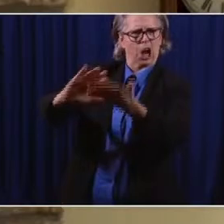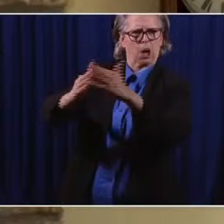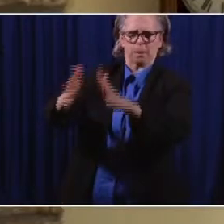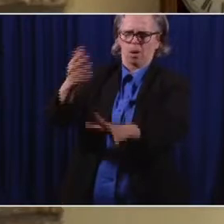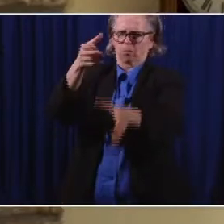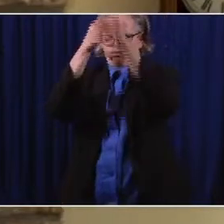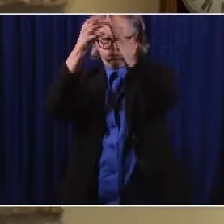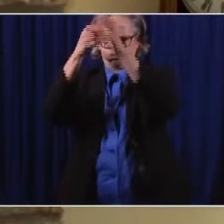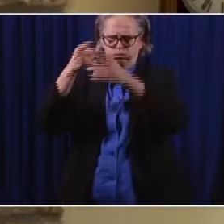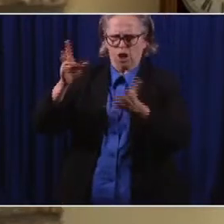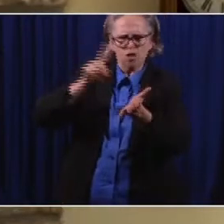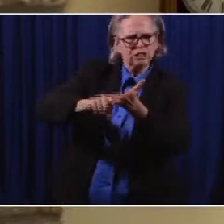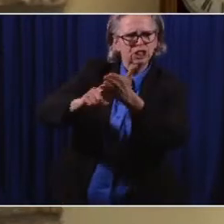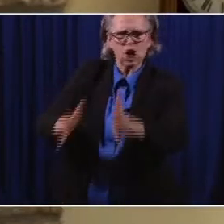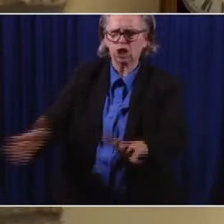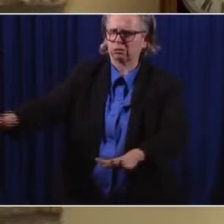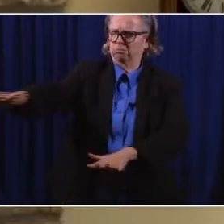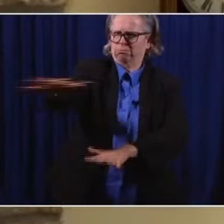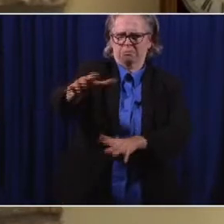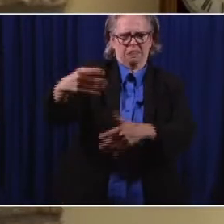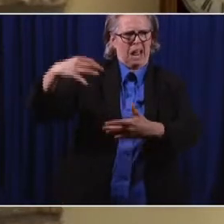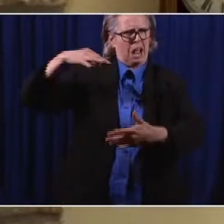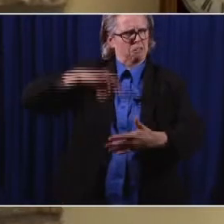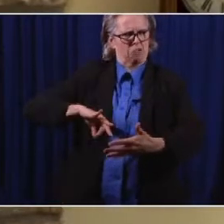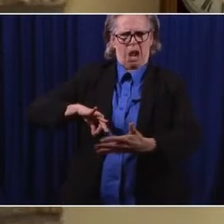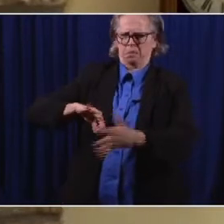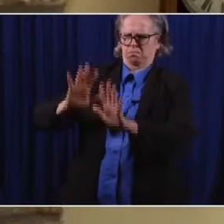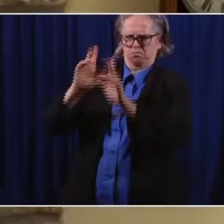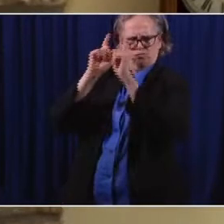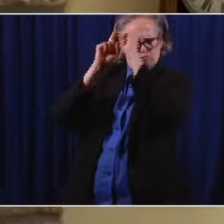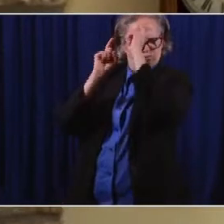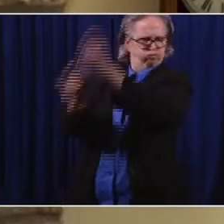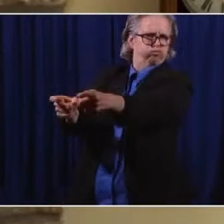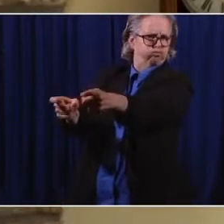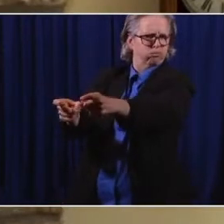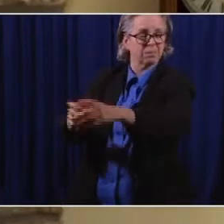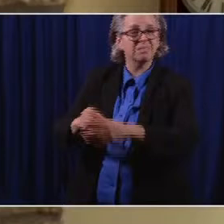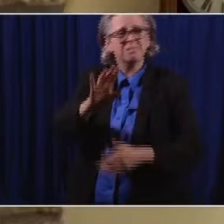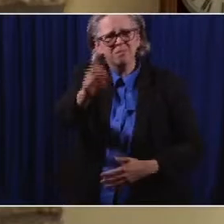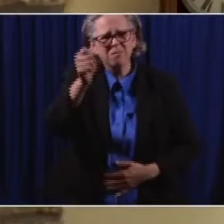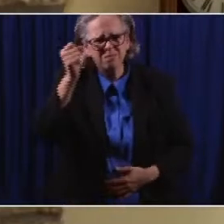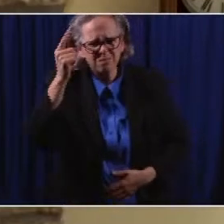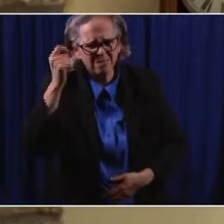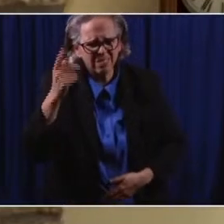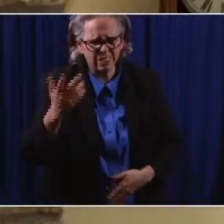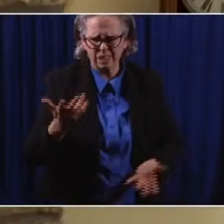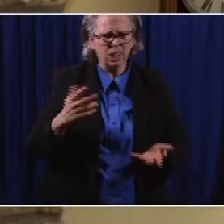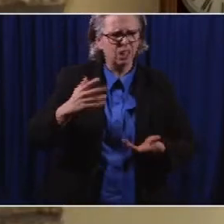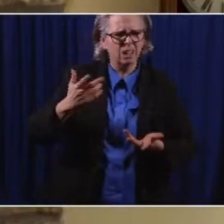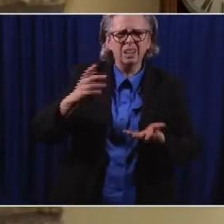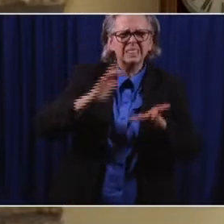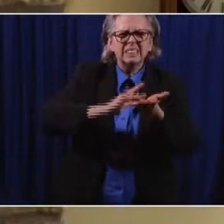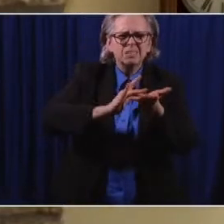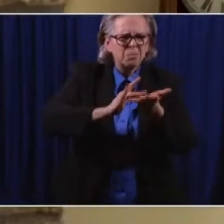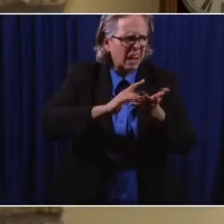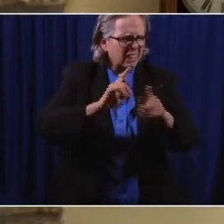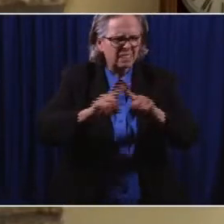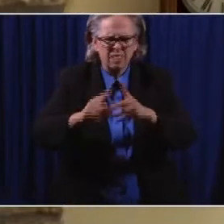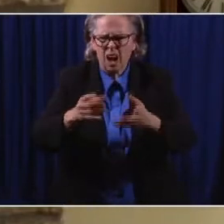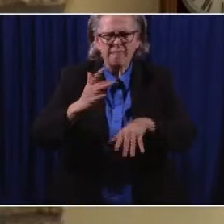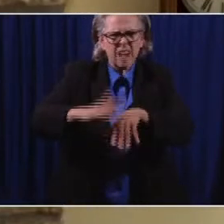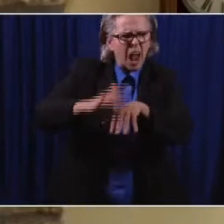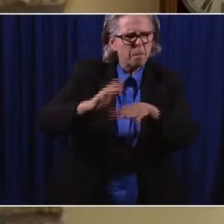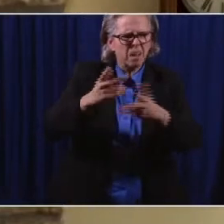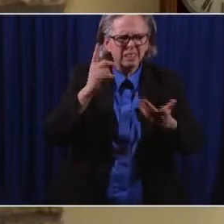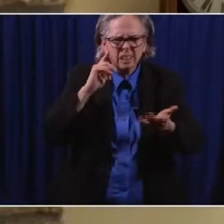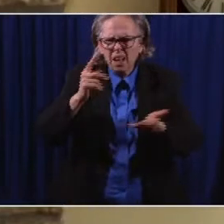have done. So when we're talking about getting drugs, more drugs to individuals, more therapeutic, more ability to deal